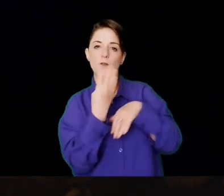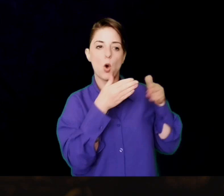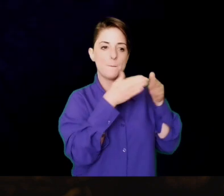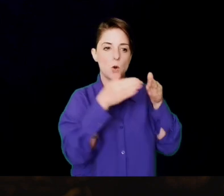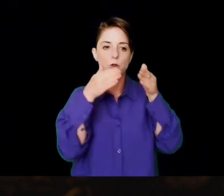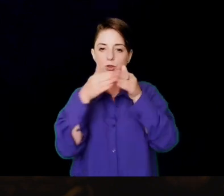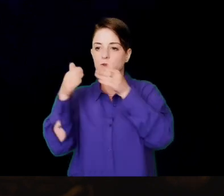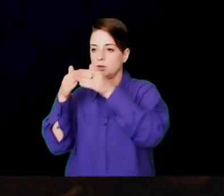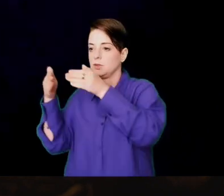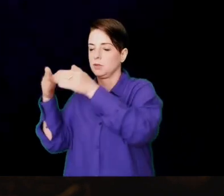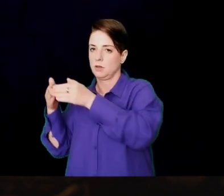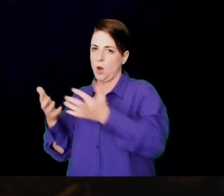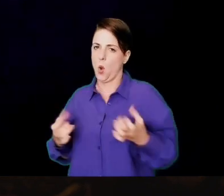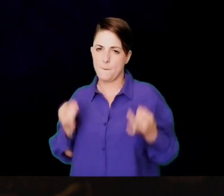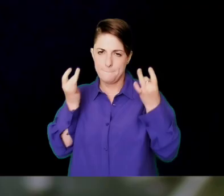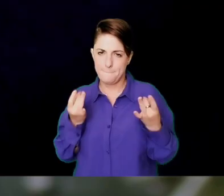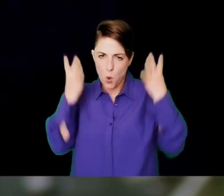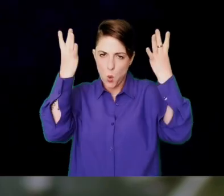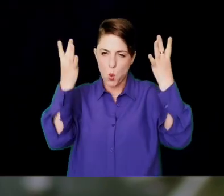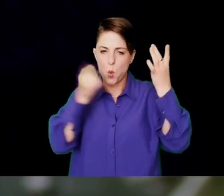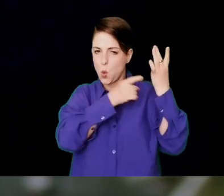Regis, Axmouth and Beer were seething.